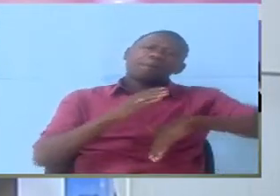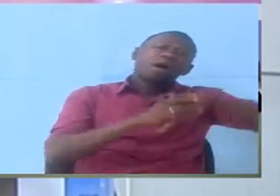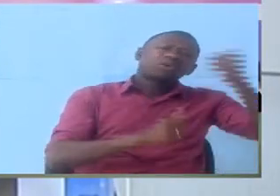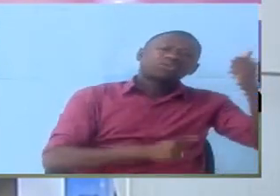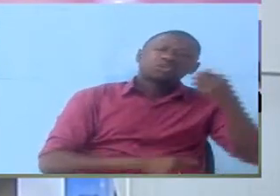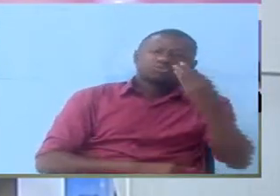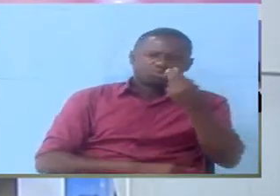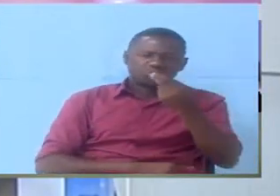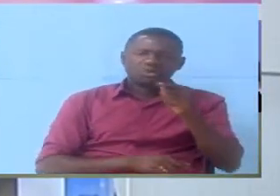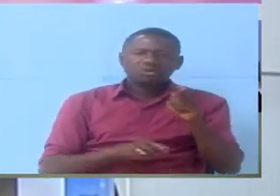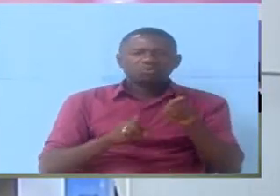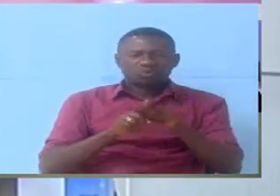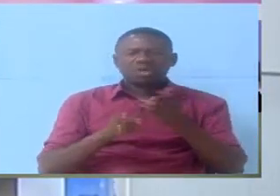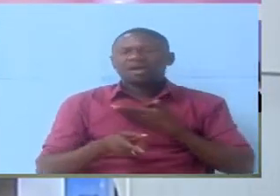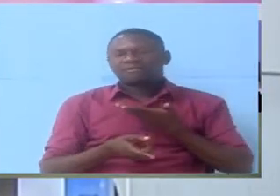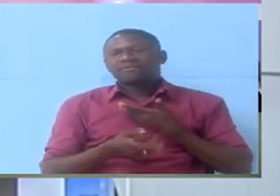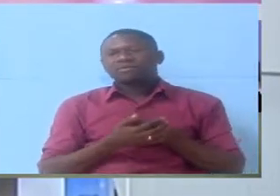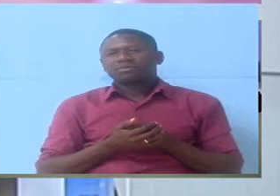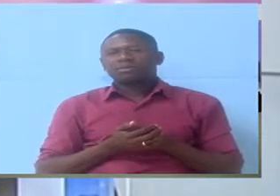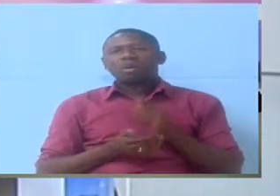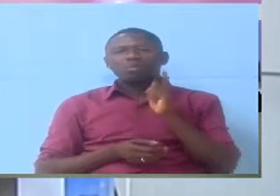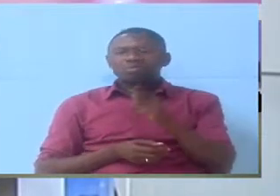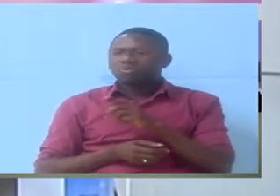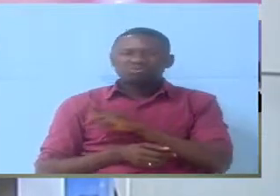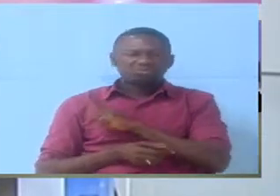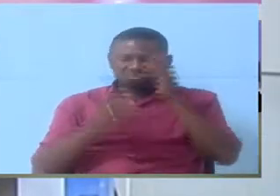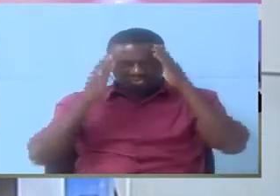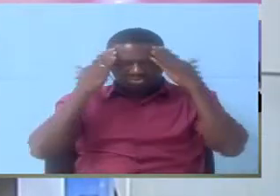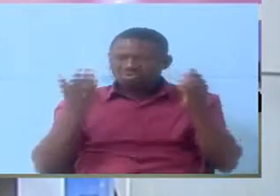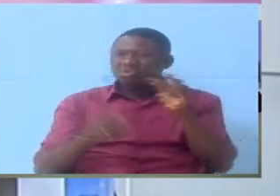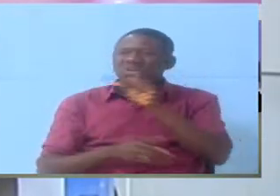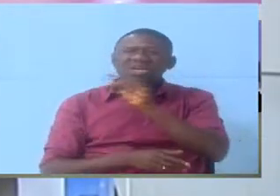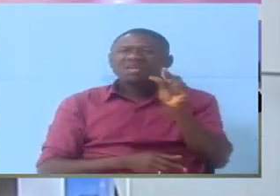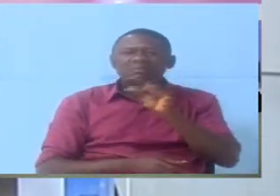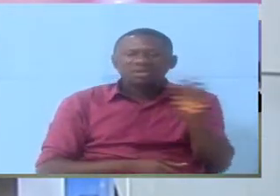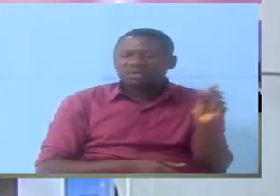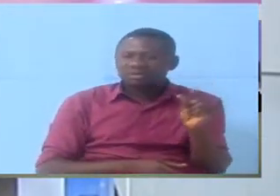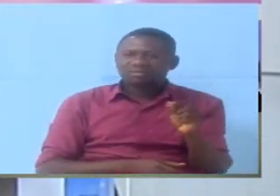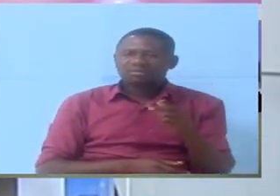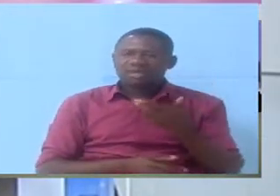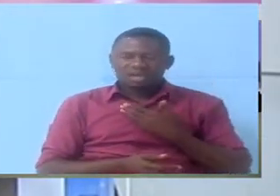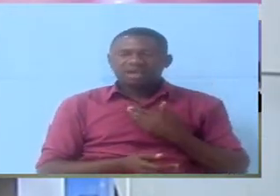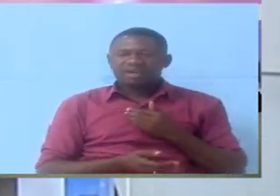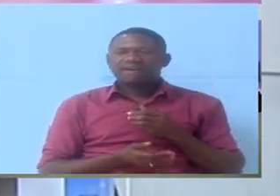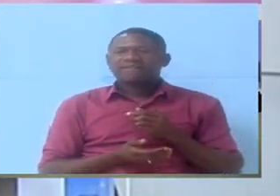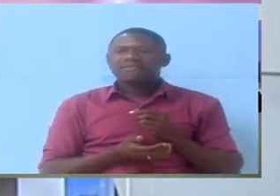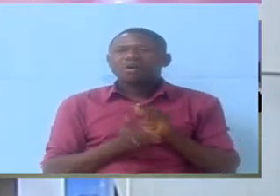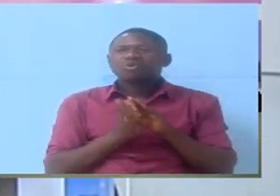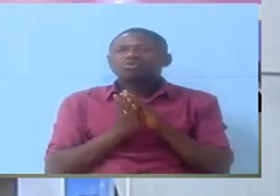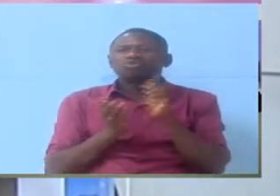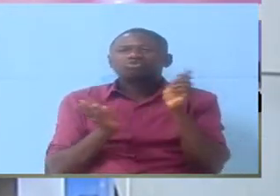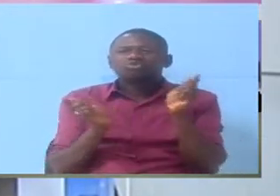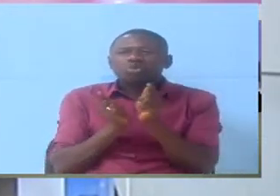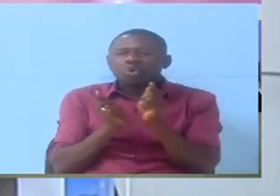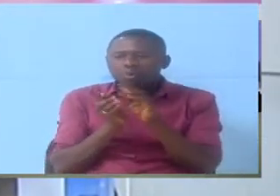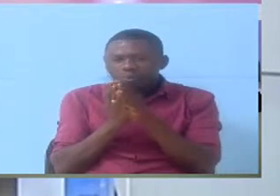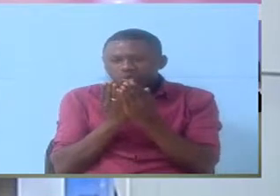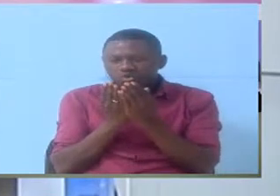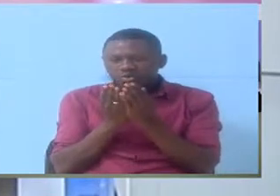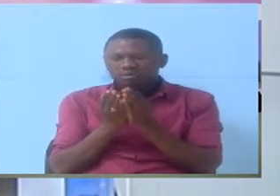we don't know their names, I had a notepad. So I